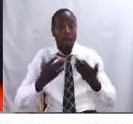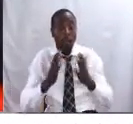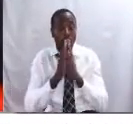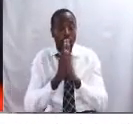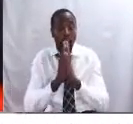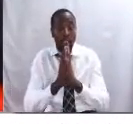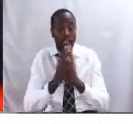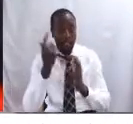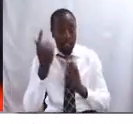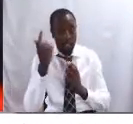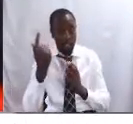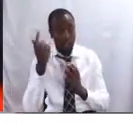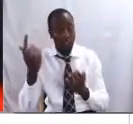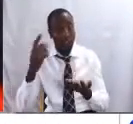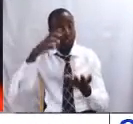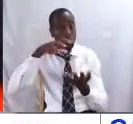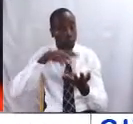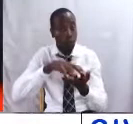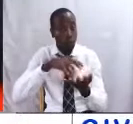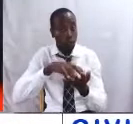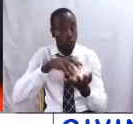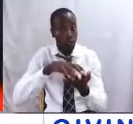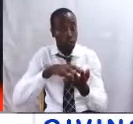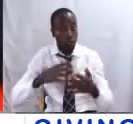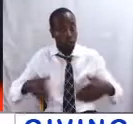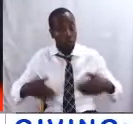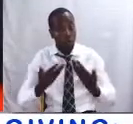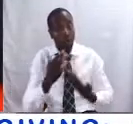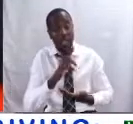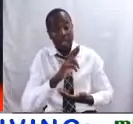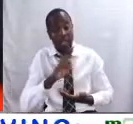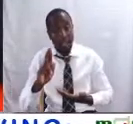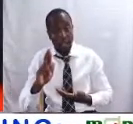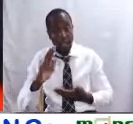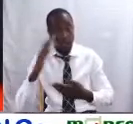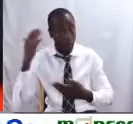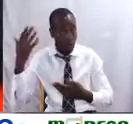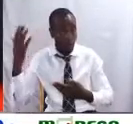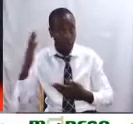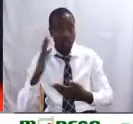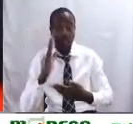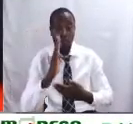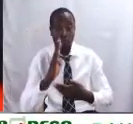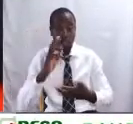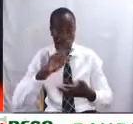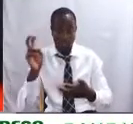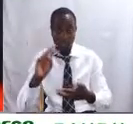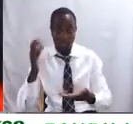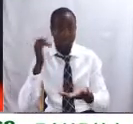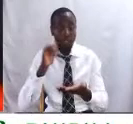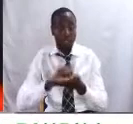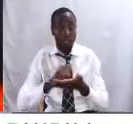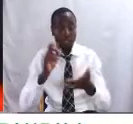in every circumstance and situation, irregardless of where we are, we shall always be vigilant. That is the word of